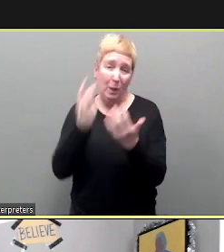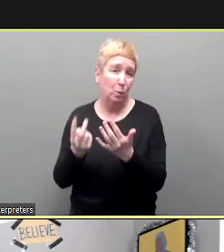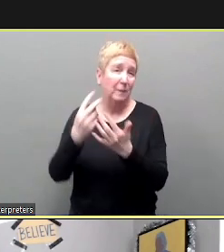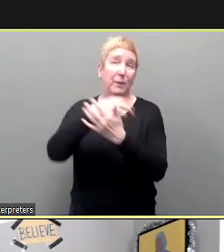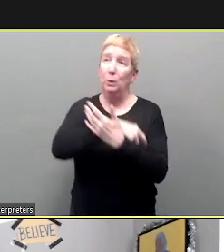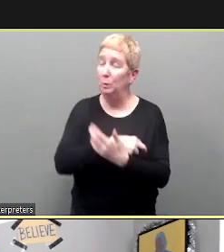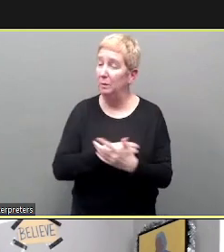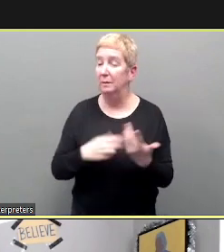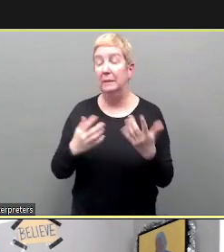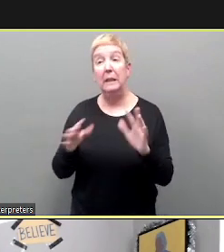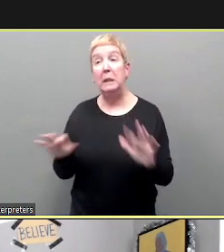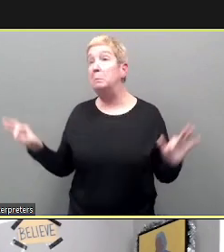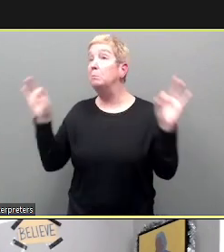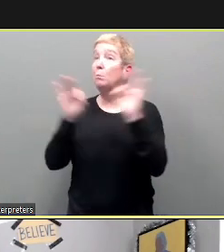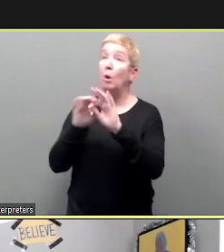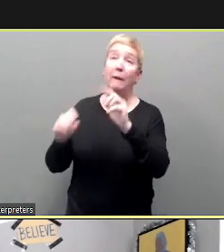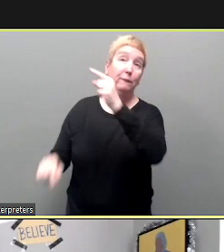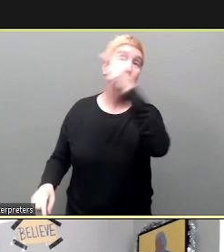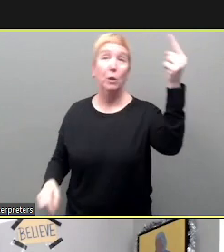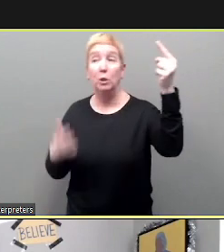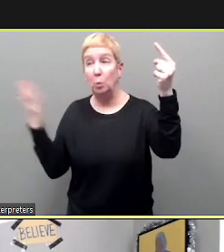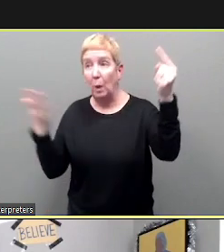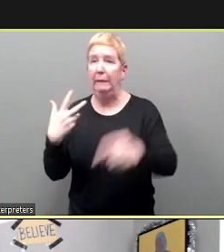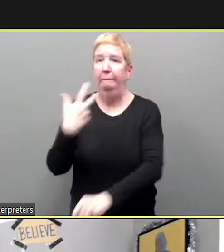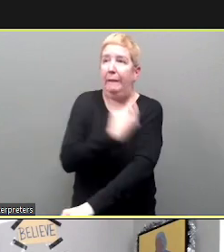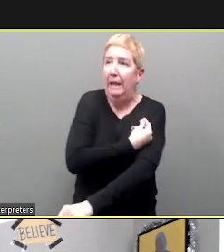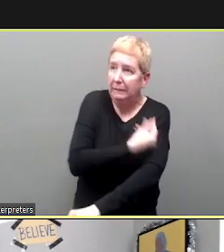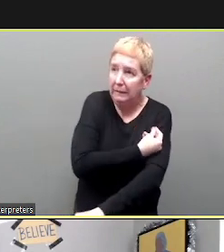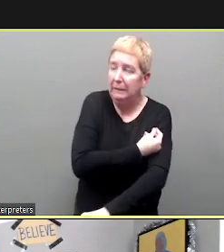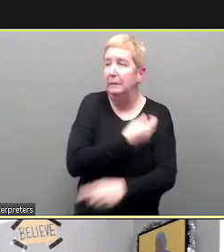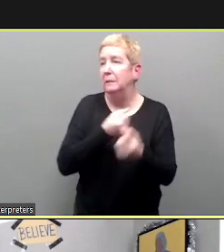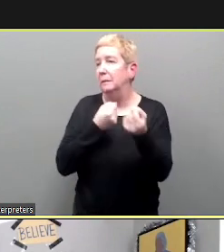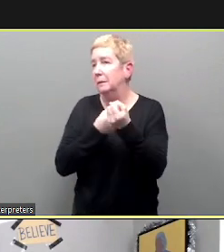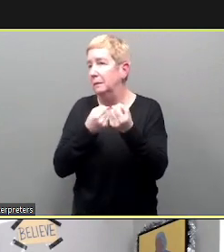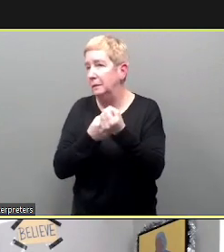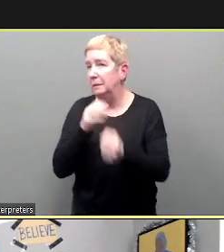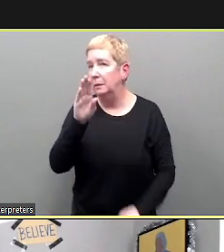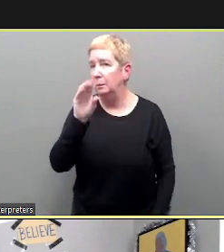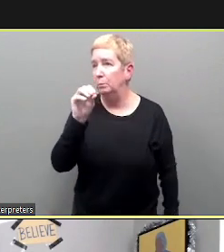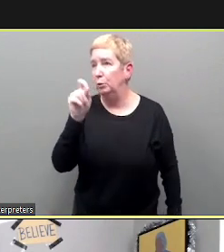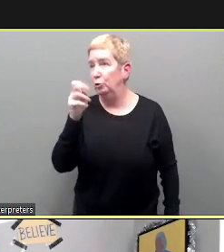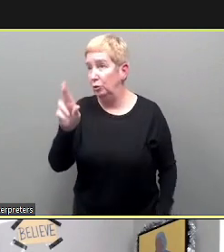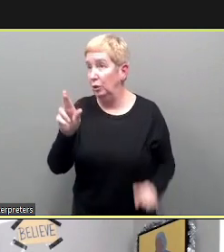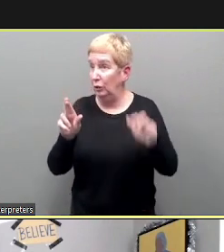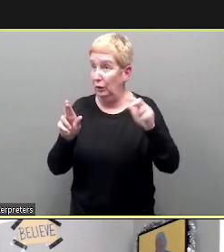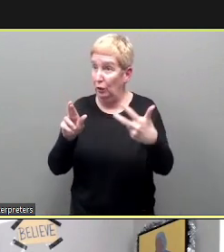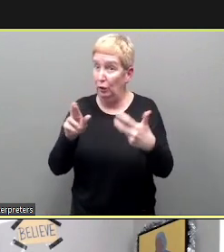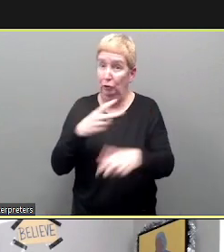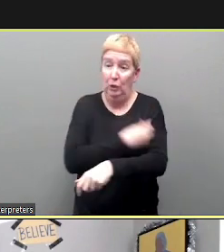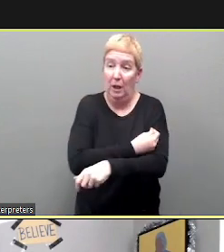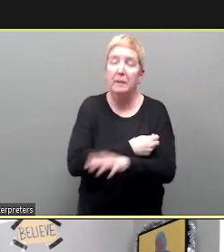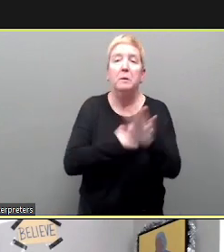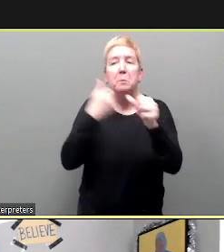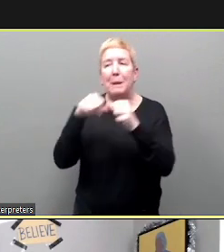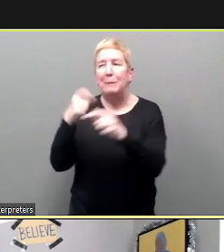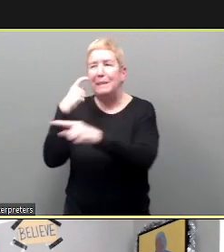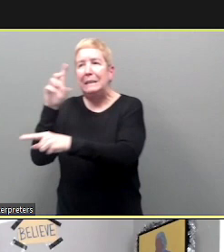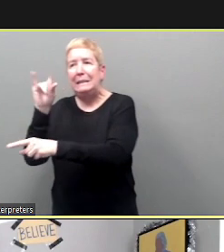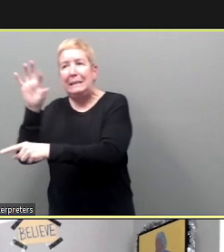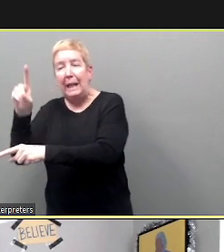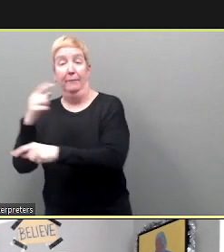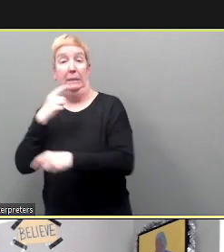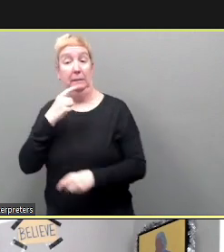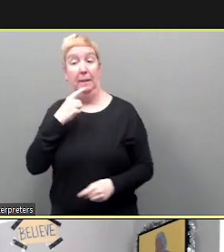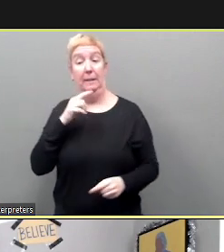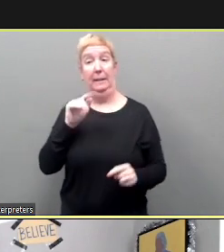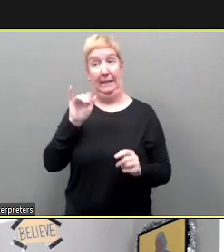and boosters. It's really exciting what David just shared, about the data showing that people who are